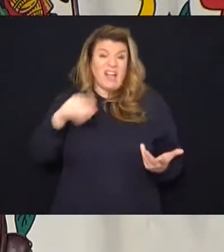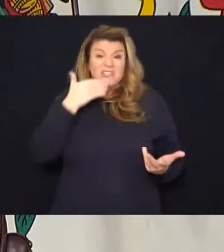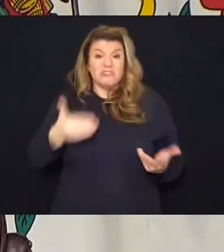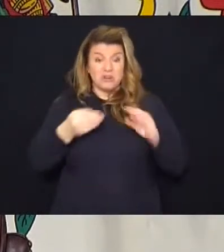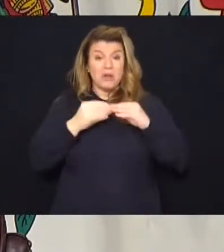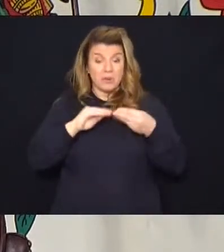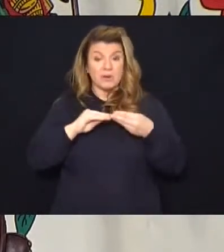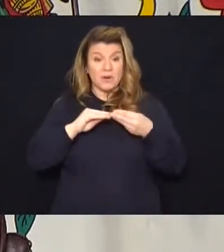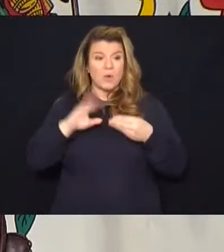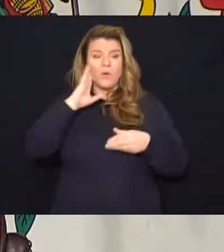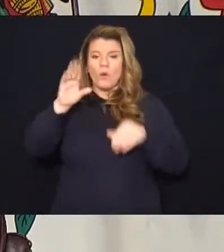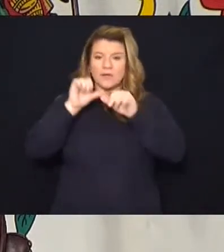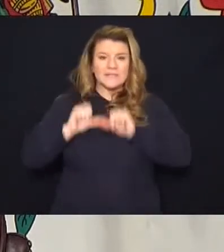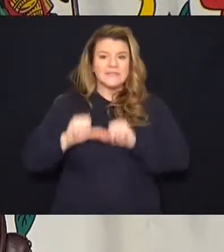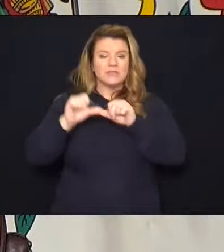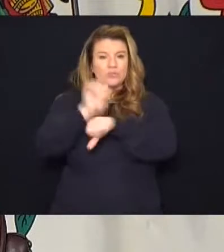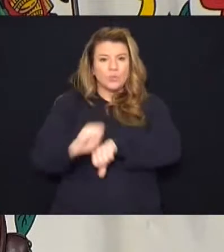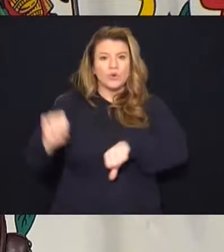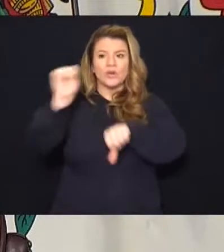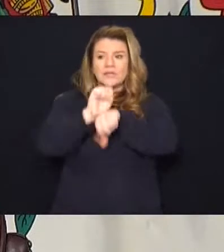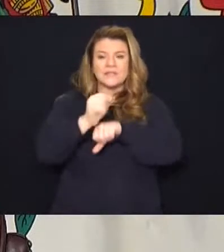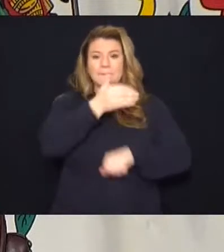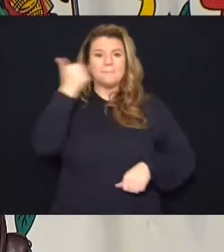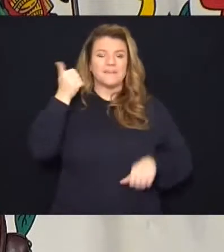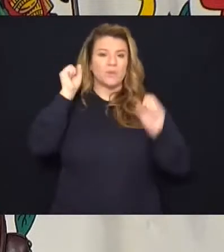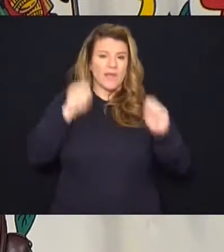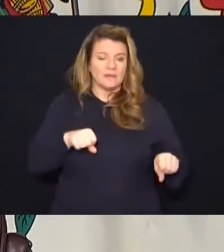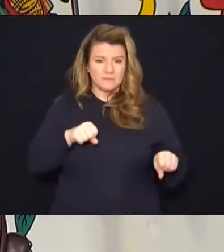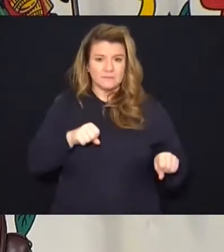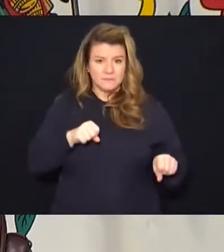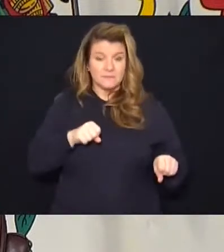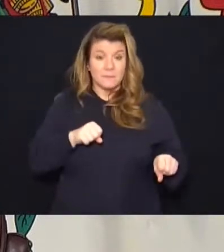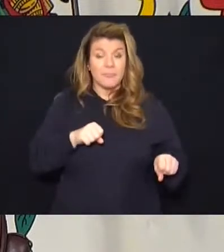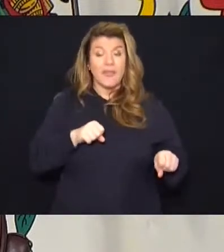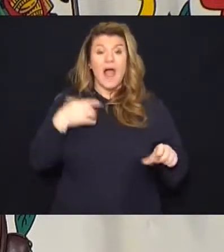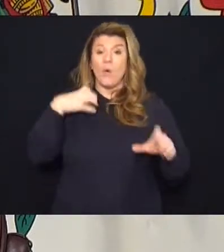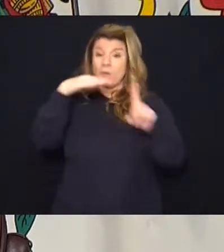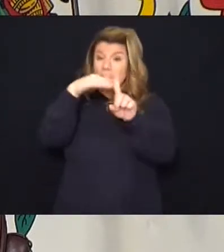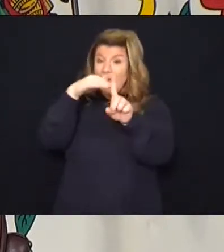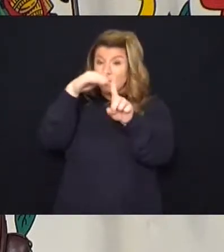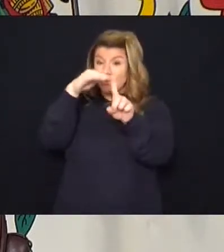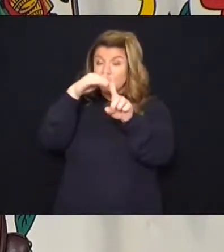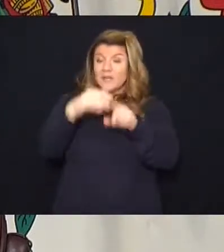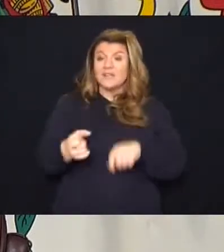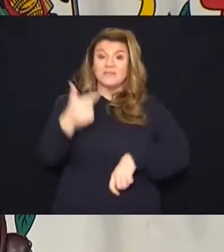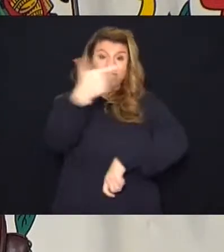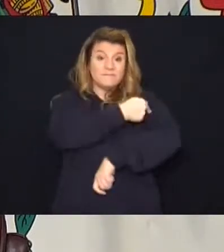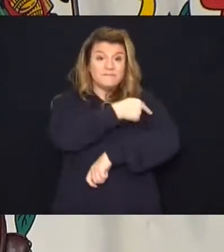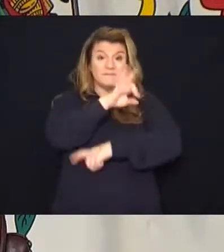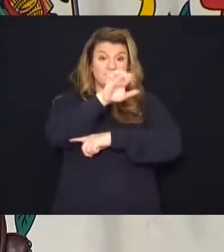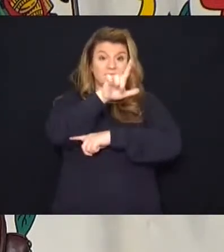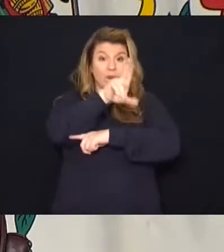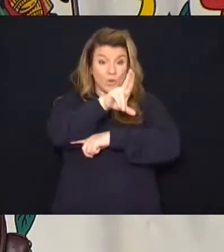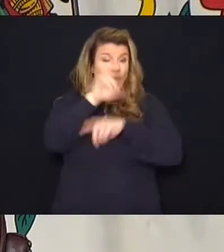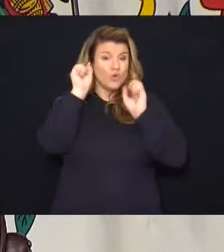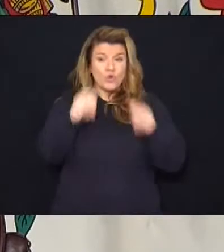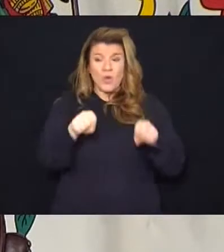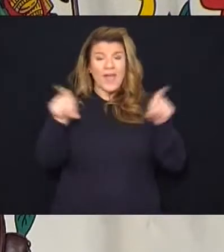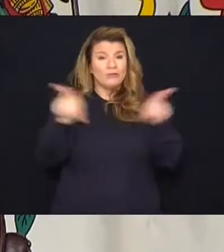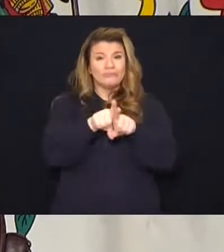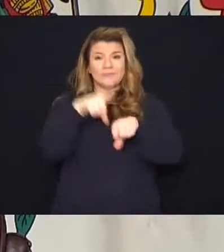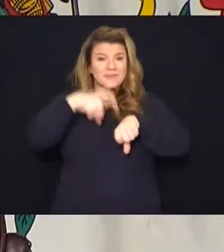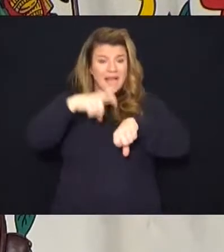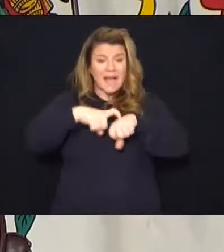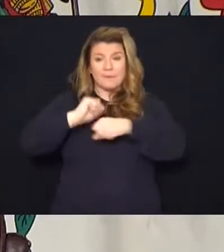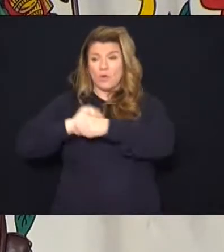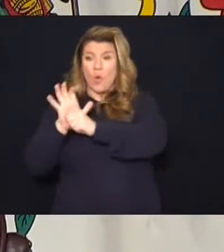And we're going to continue to work it just as hard as we possibly can. I want to remind you about taking your flu shot. You can get that at the same time